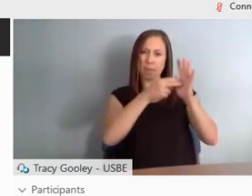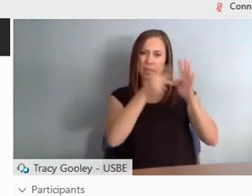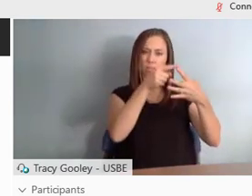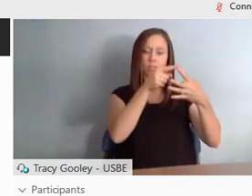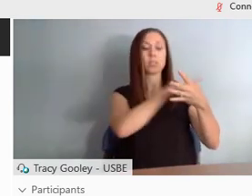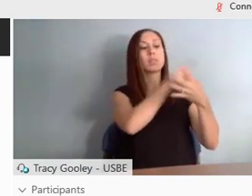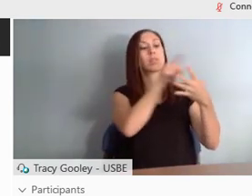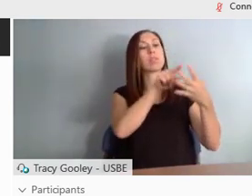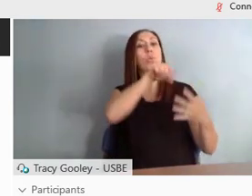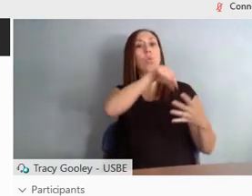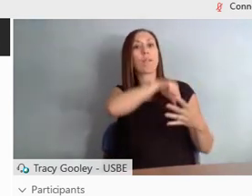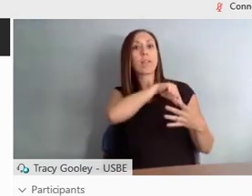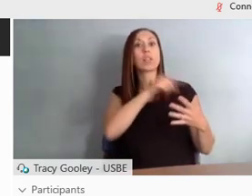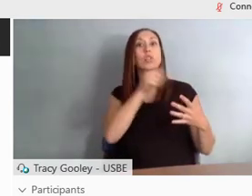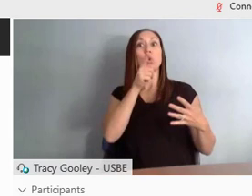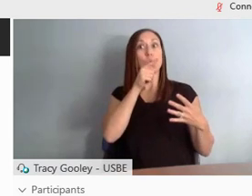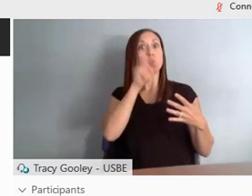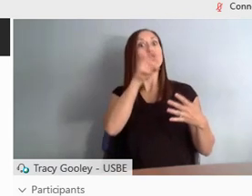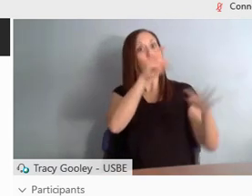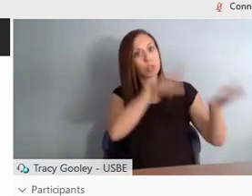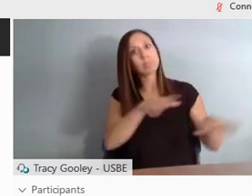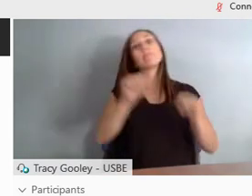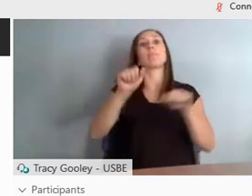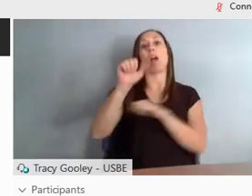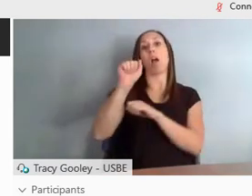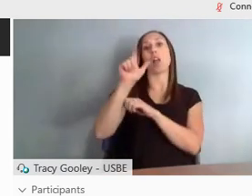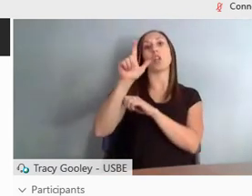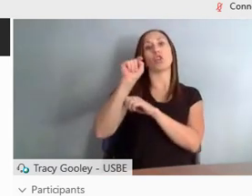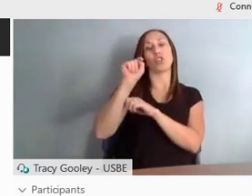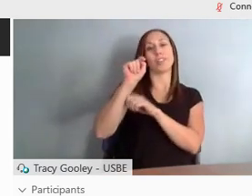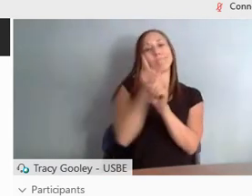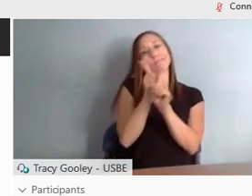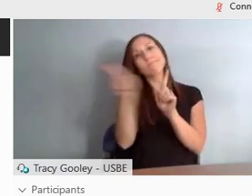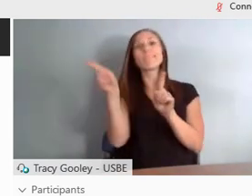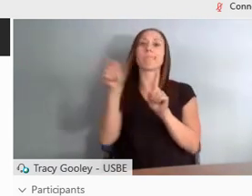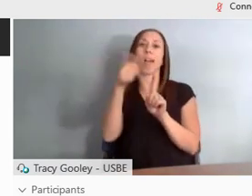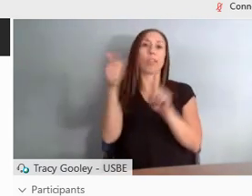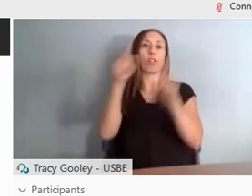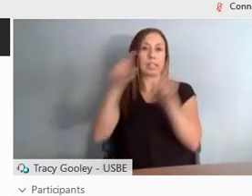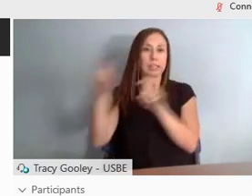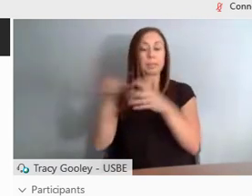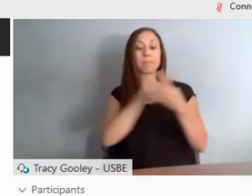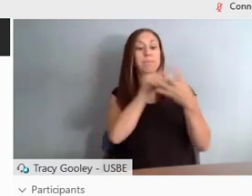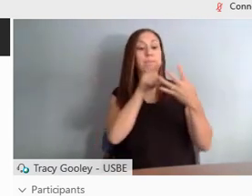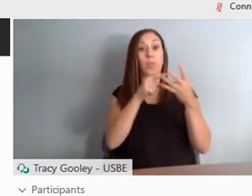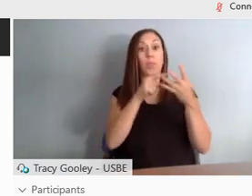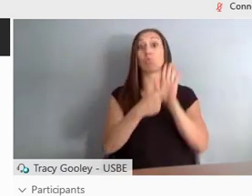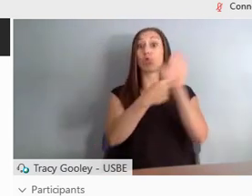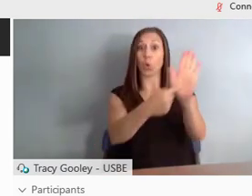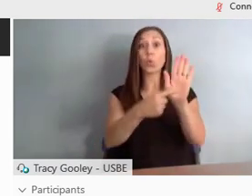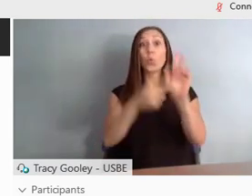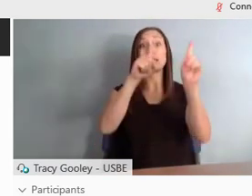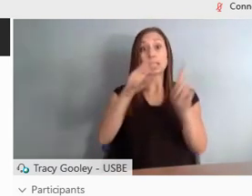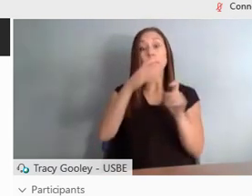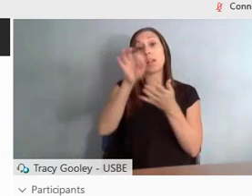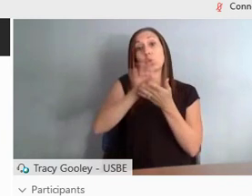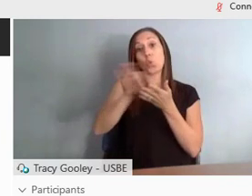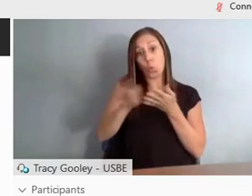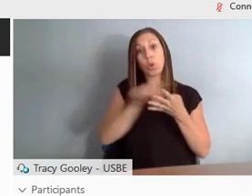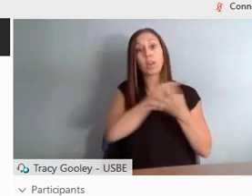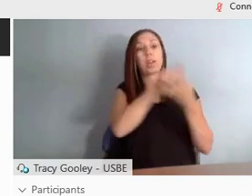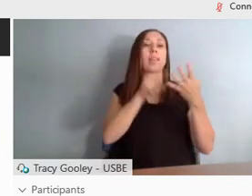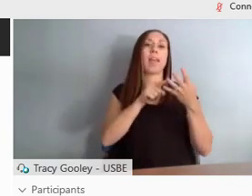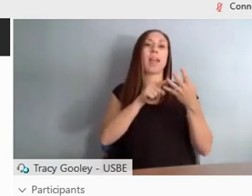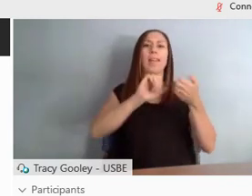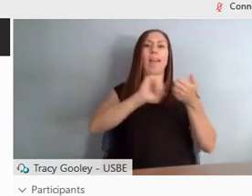qualifications, who out there should be taking our alternate. We'll take a quick look at the assessment and scoring, and then our data